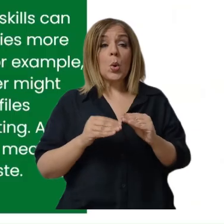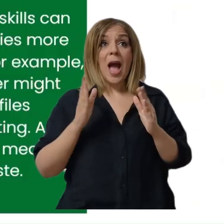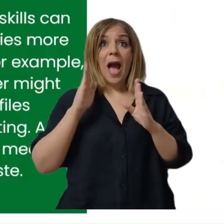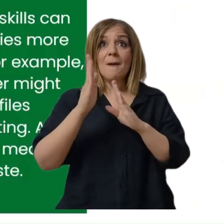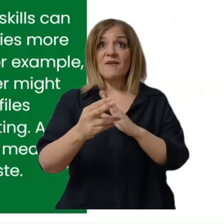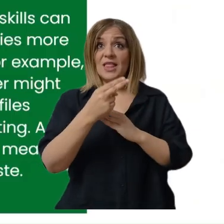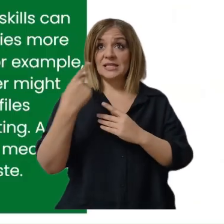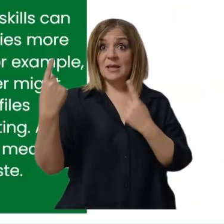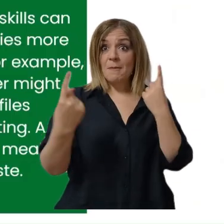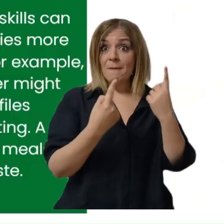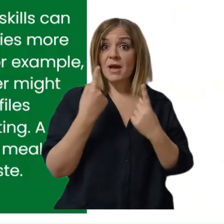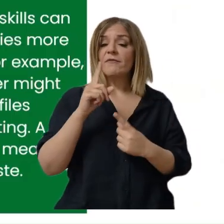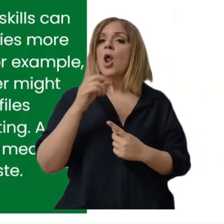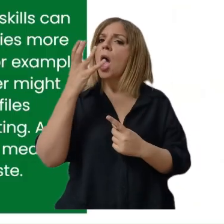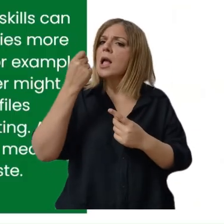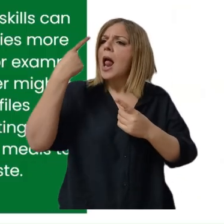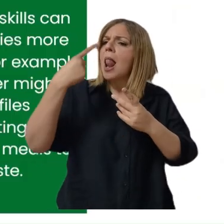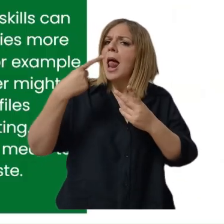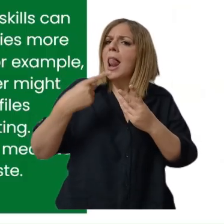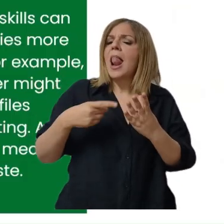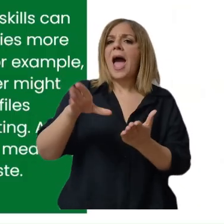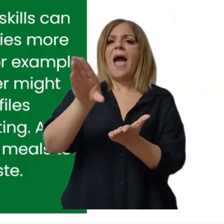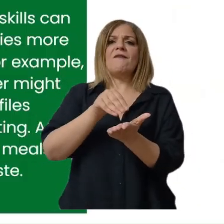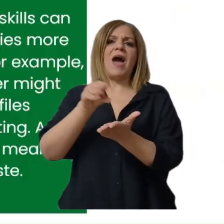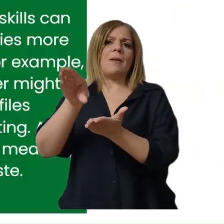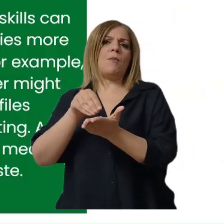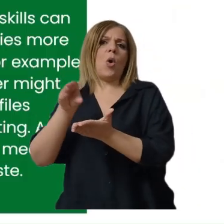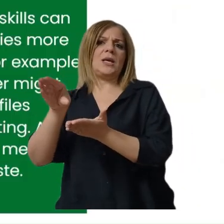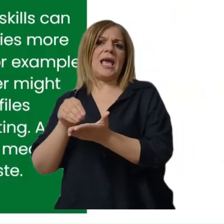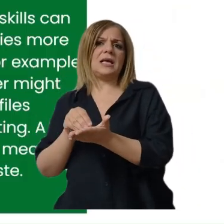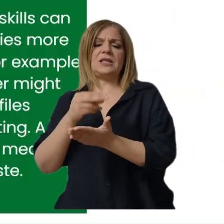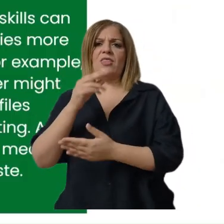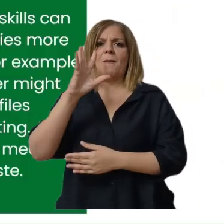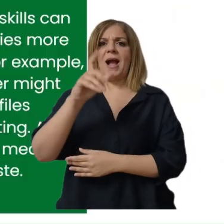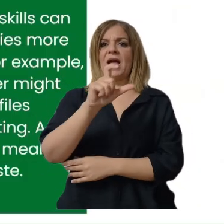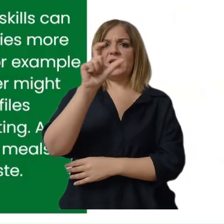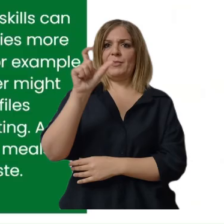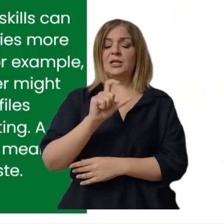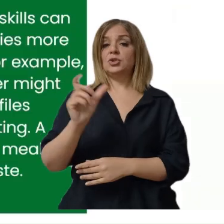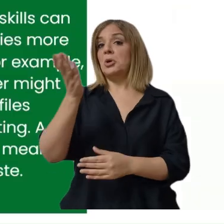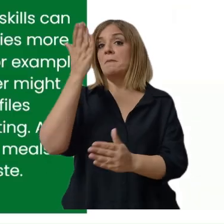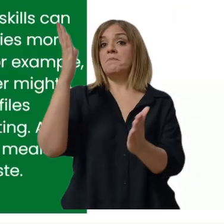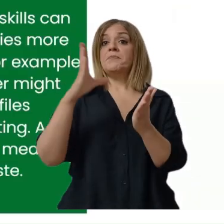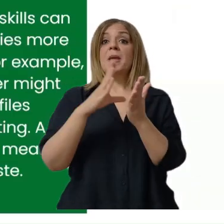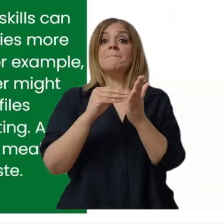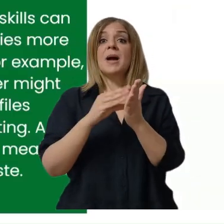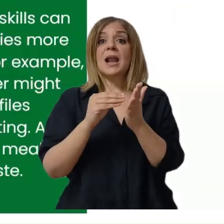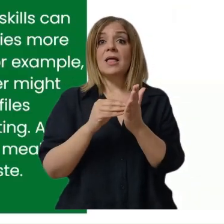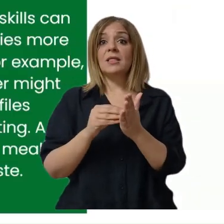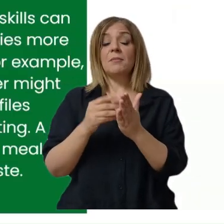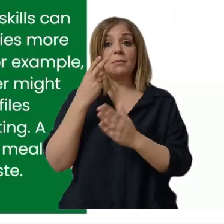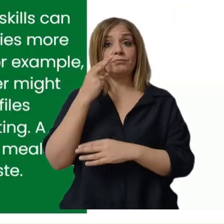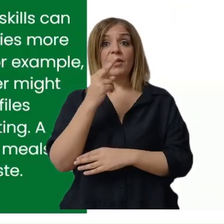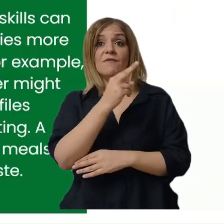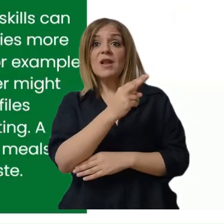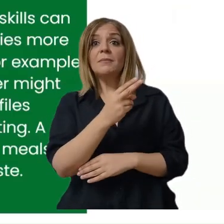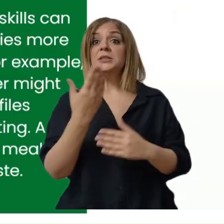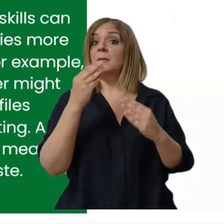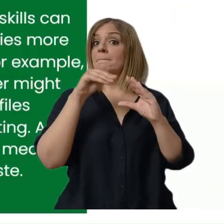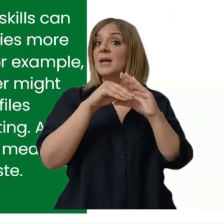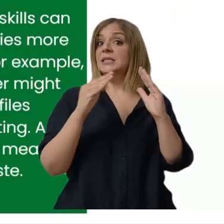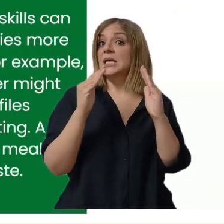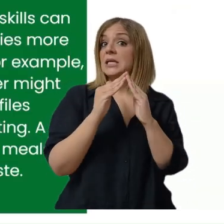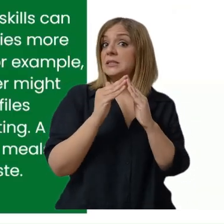but we can apply them in many other sectors of our lives. For example, here we can see